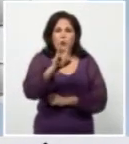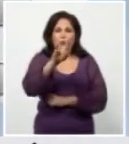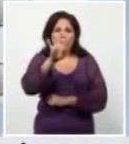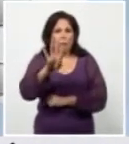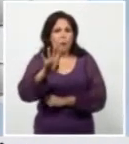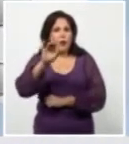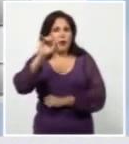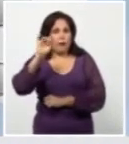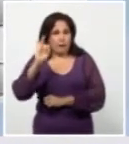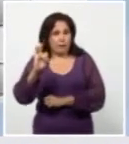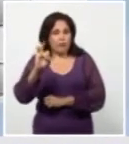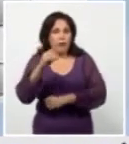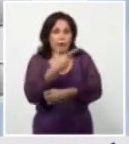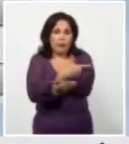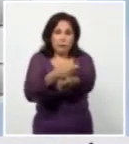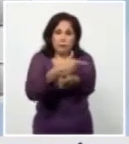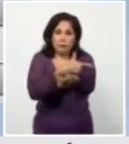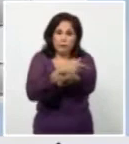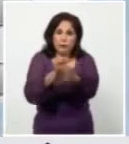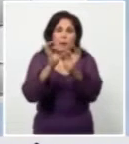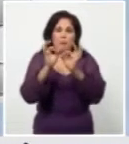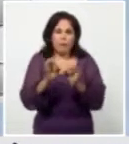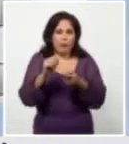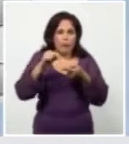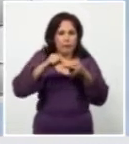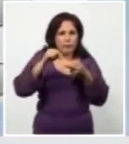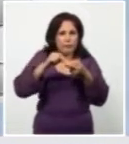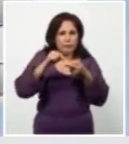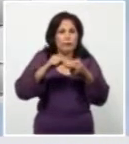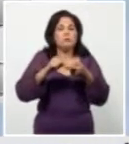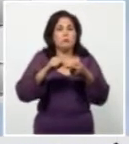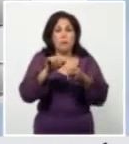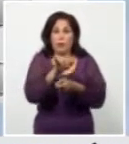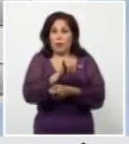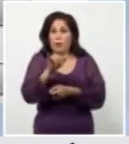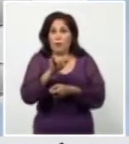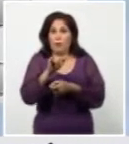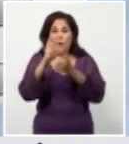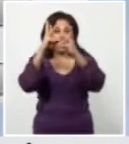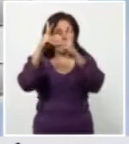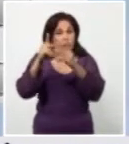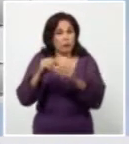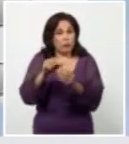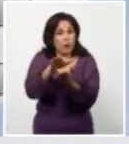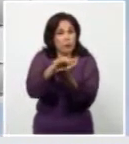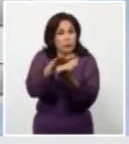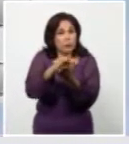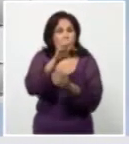124,947 samples of people suspected with the disease, and of them,